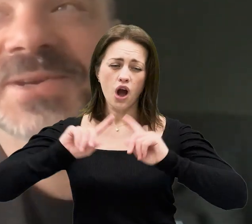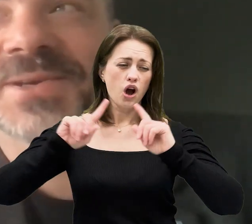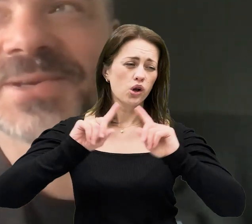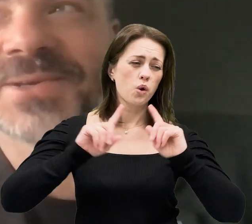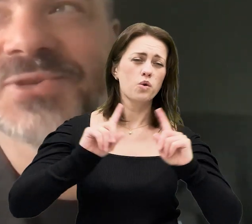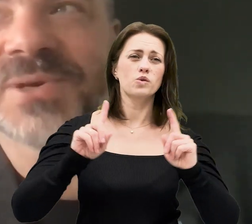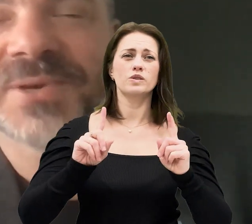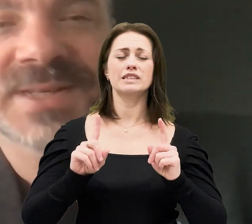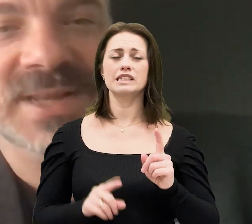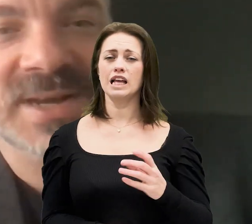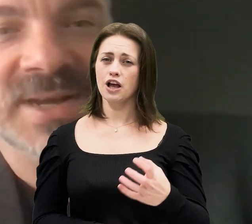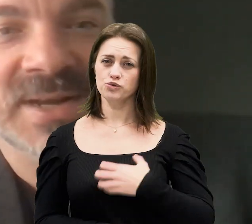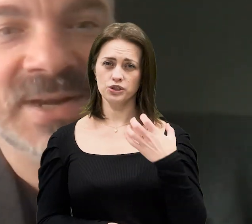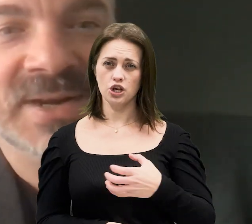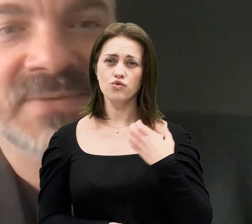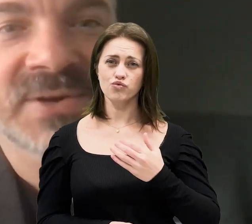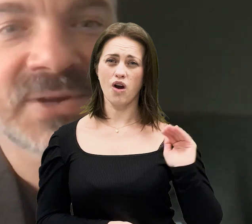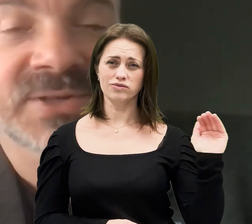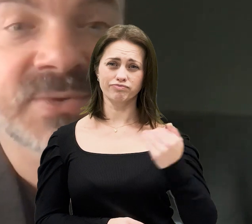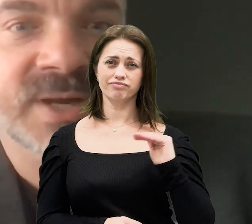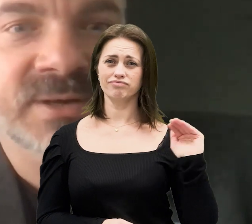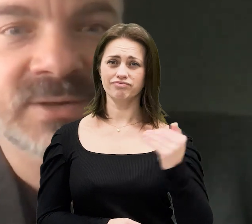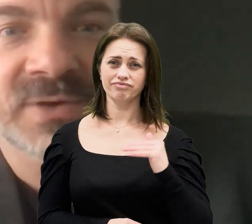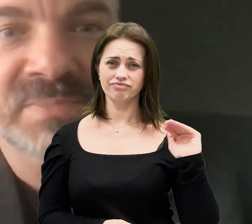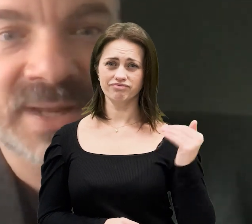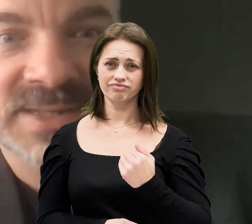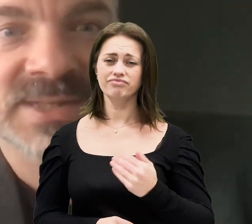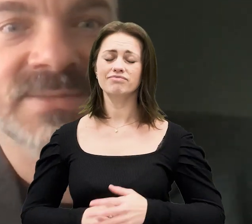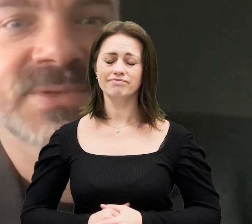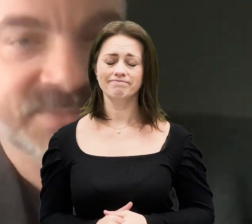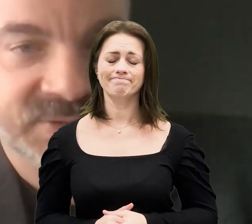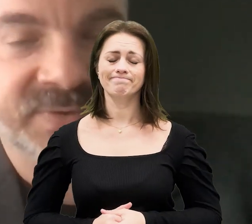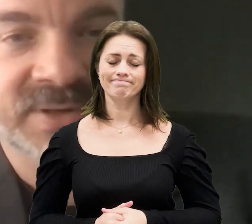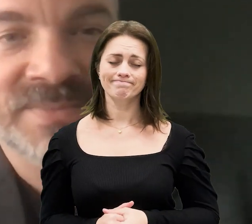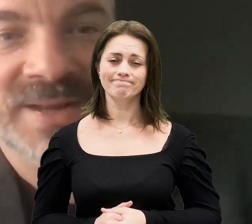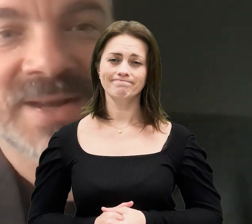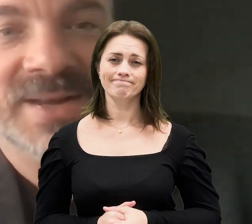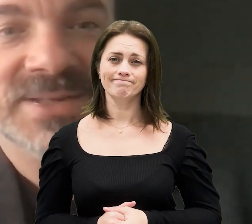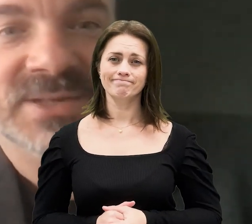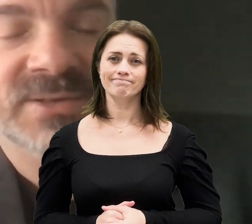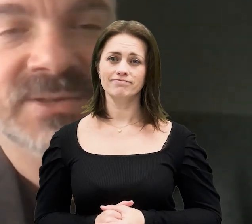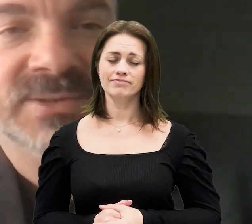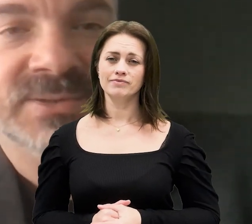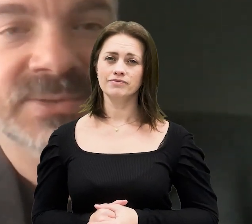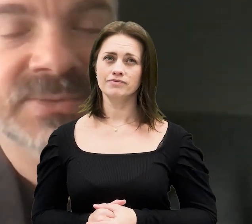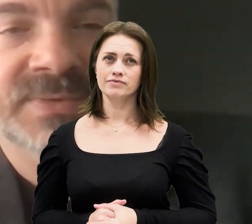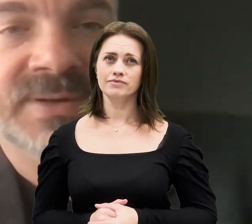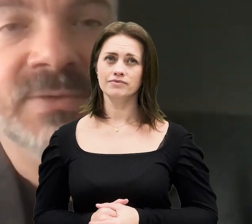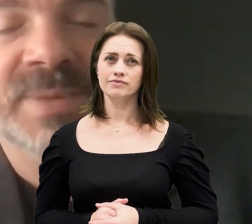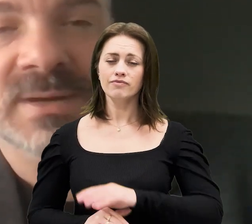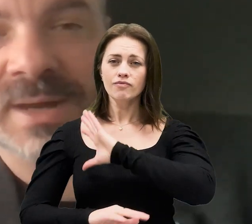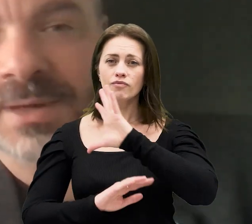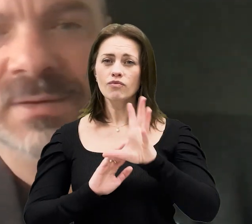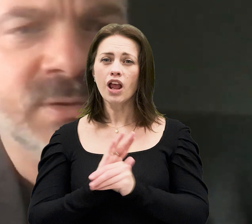But to be honest, I've got quite a lot of complaints so far. So